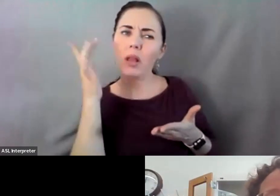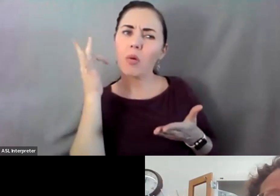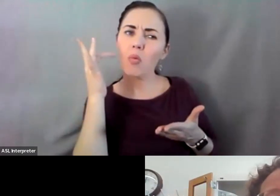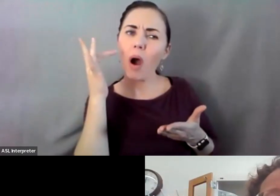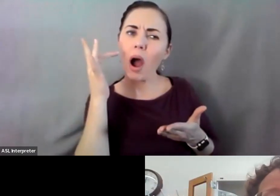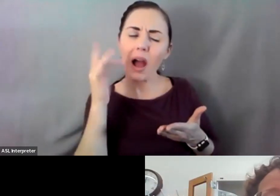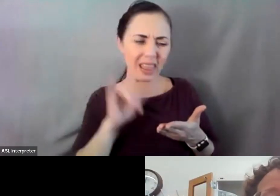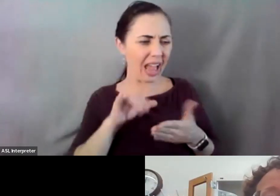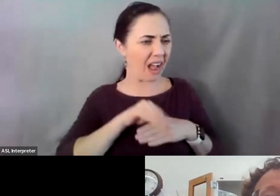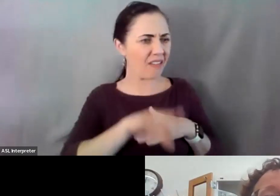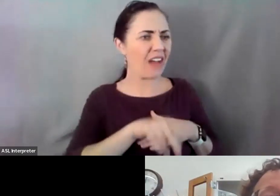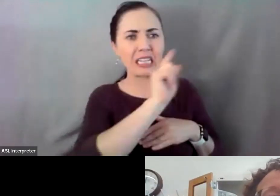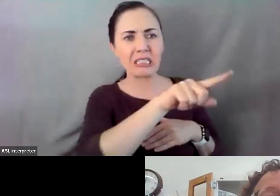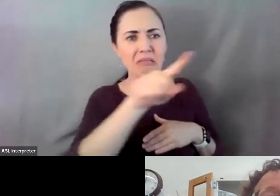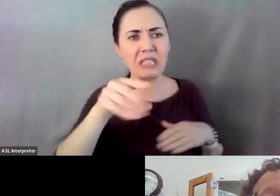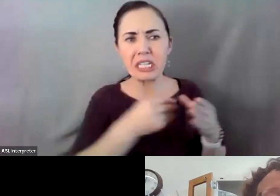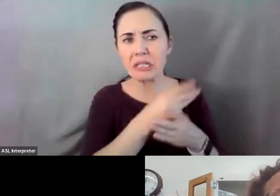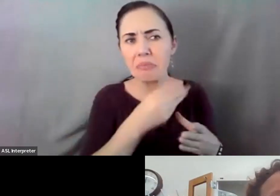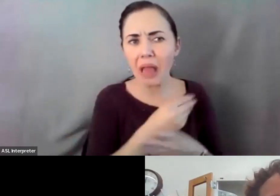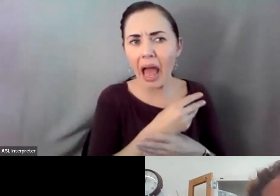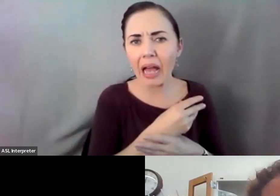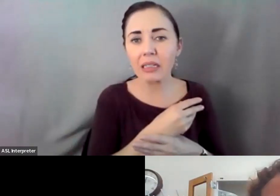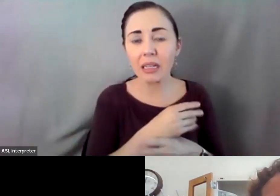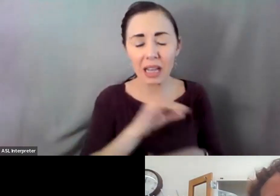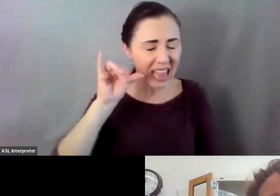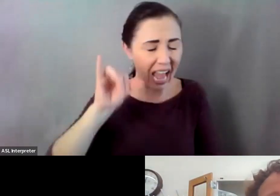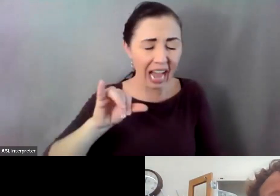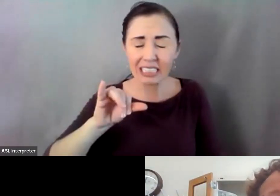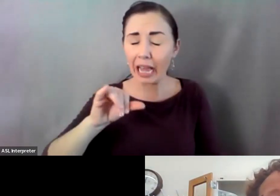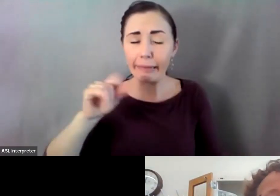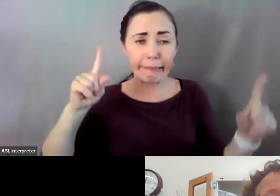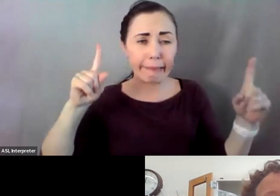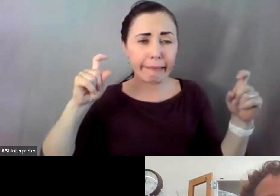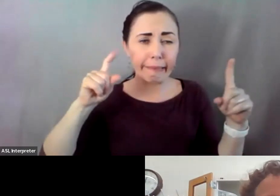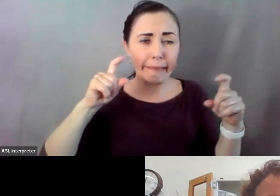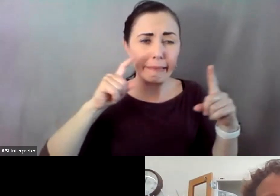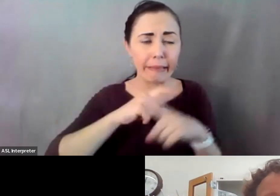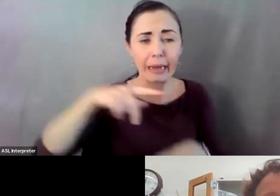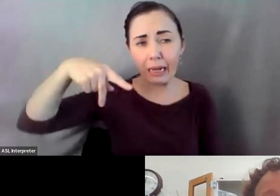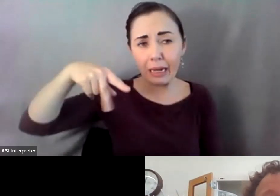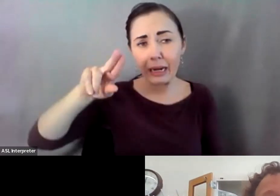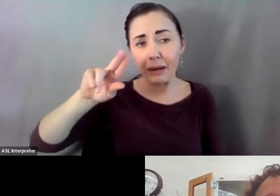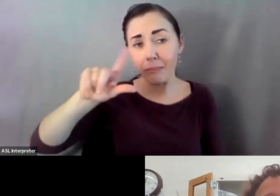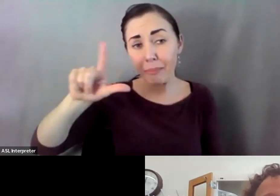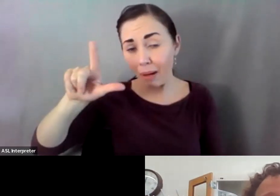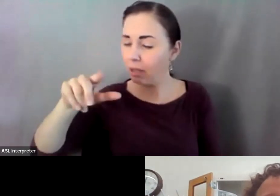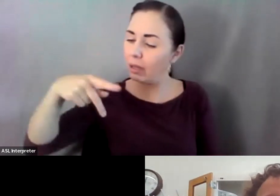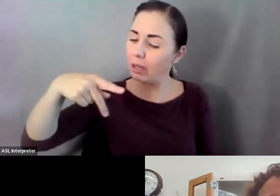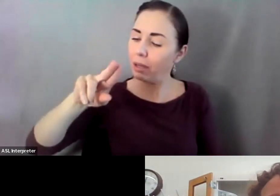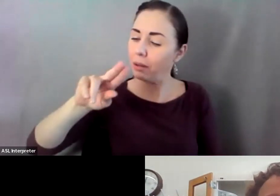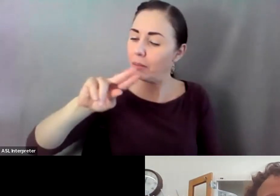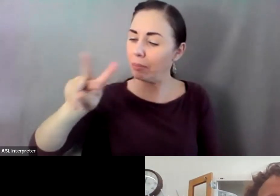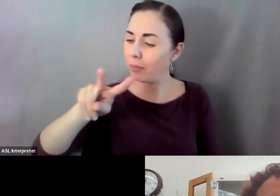where plants can grow where they do is like a super puzzle for me. And I love puzzles. And I don't know how many of